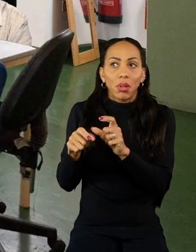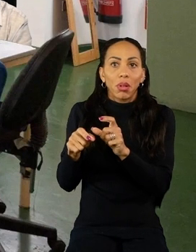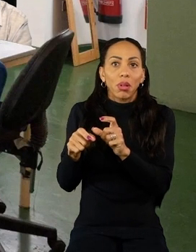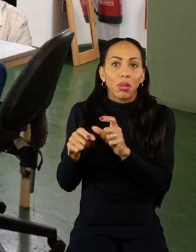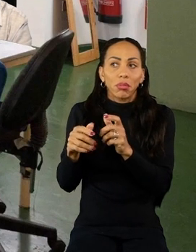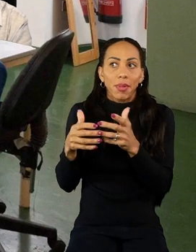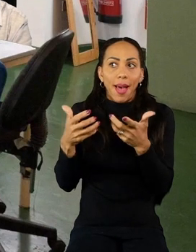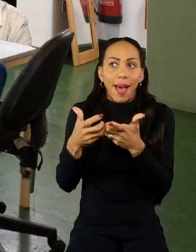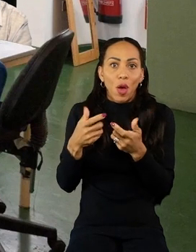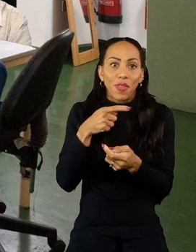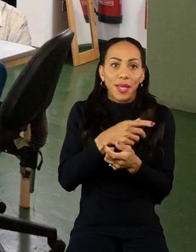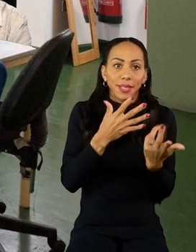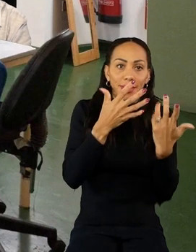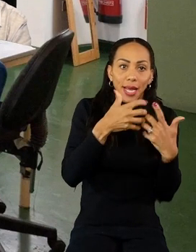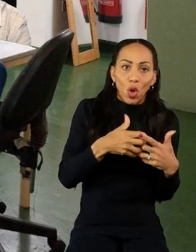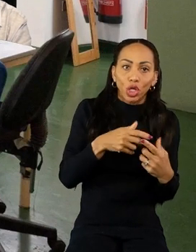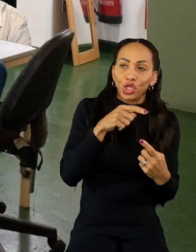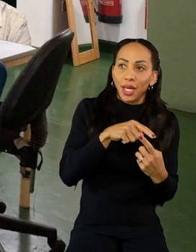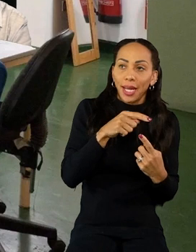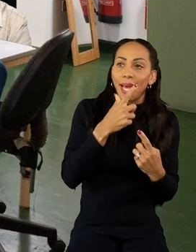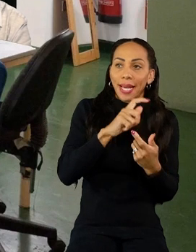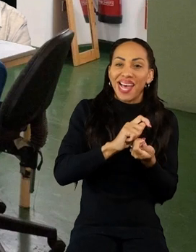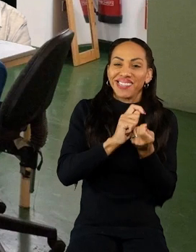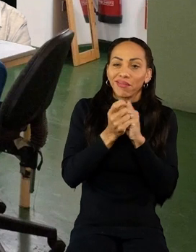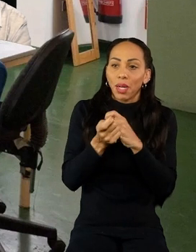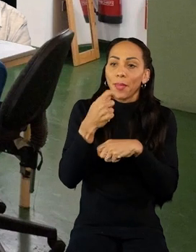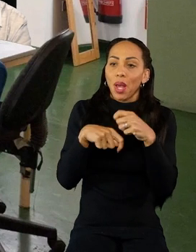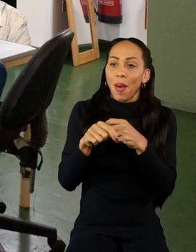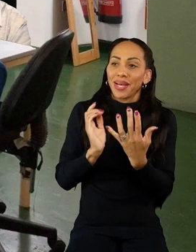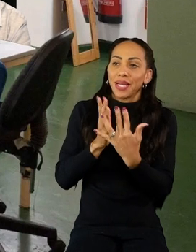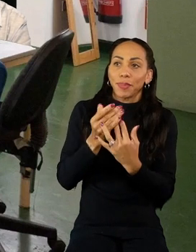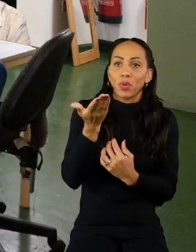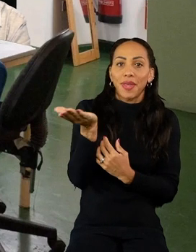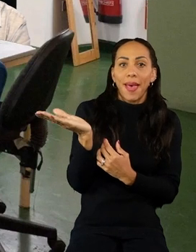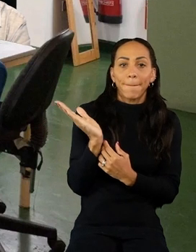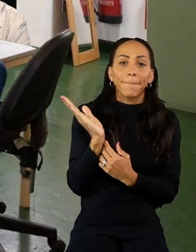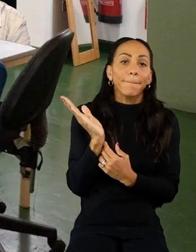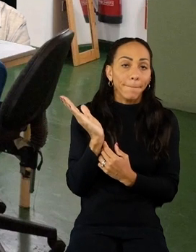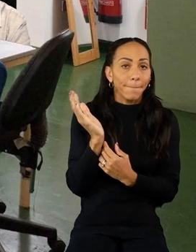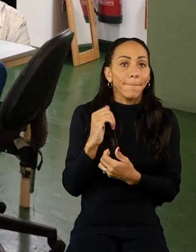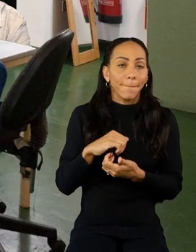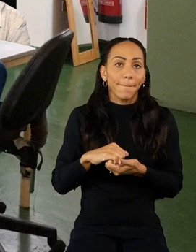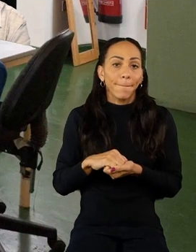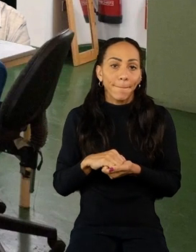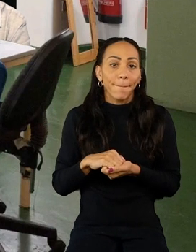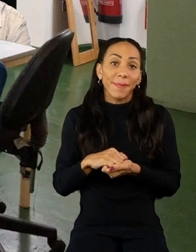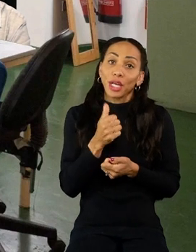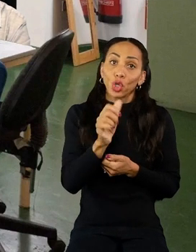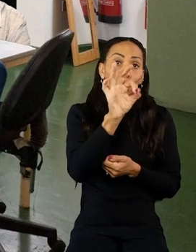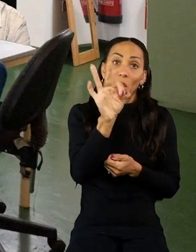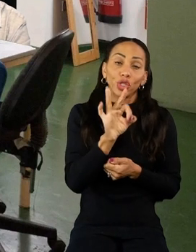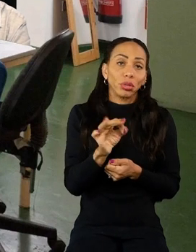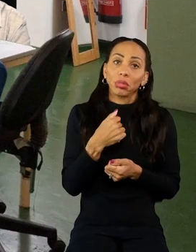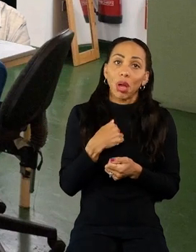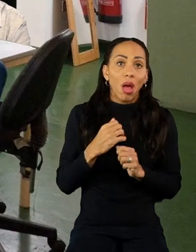may have, of how they could see this technology perhaps having, how we would incorporate that access